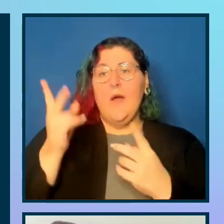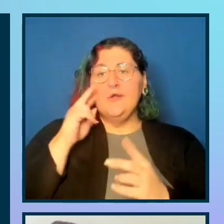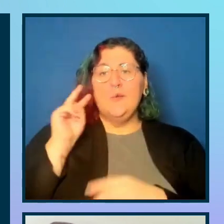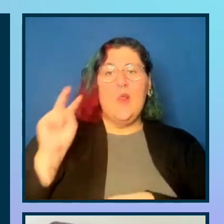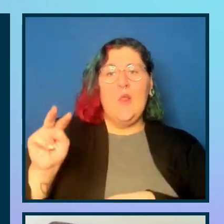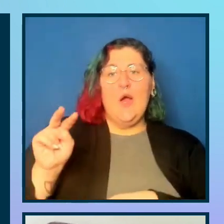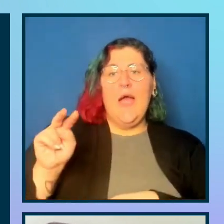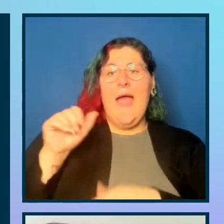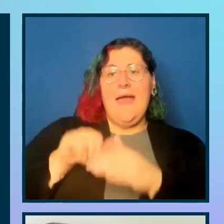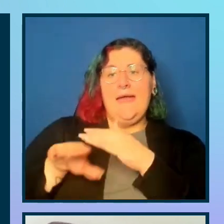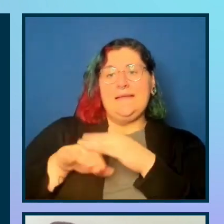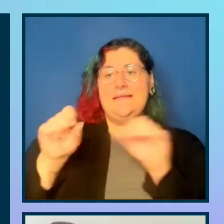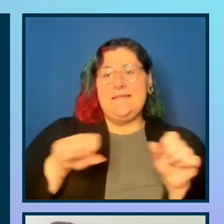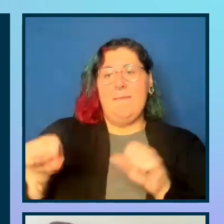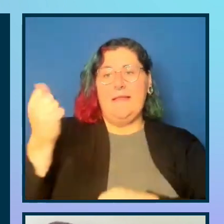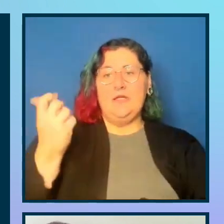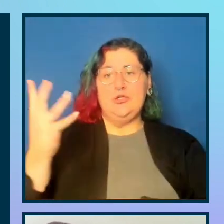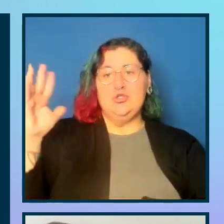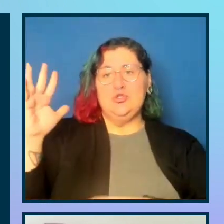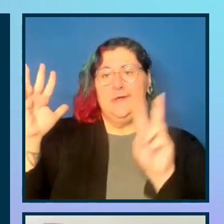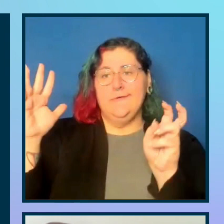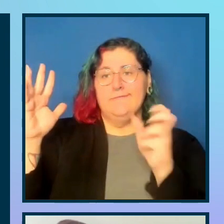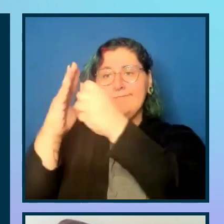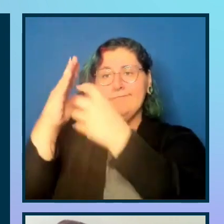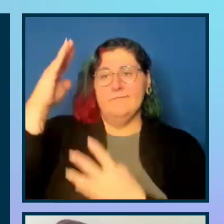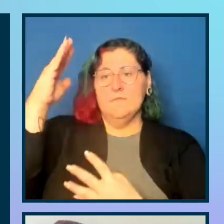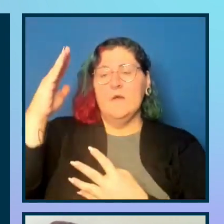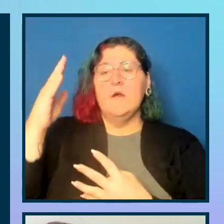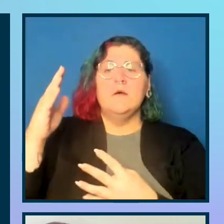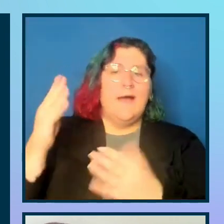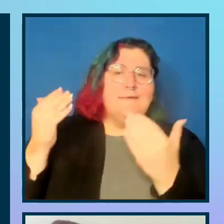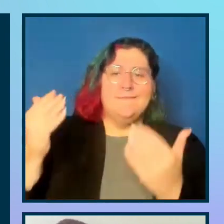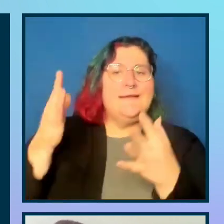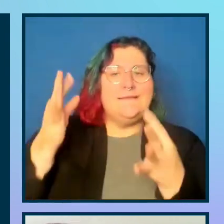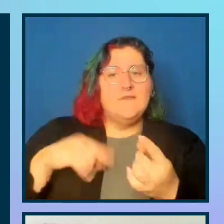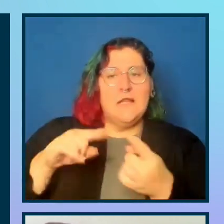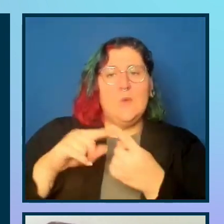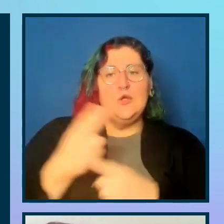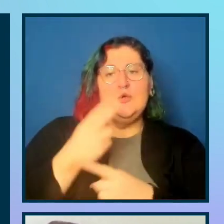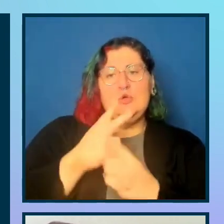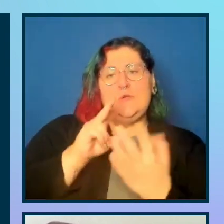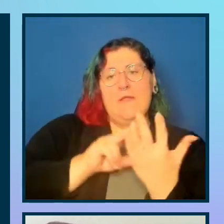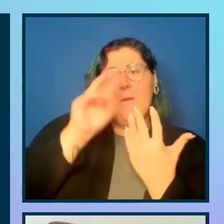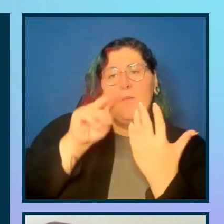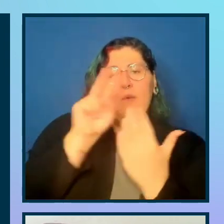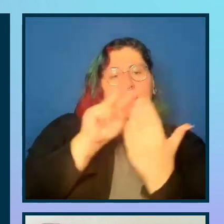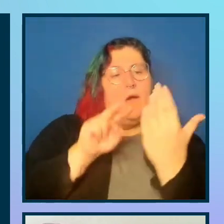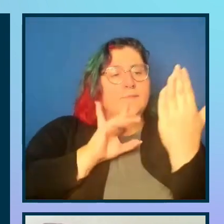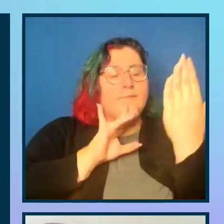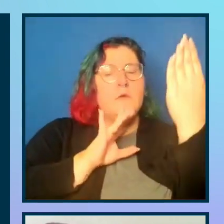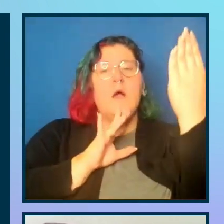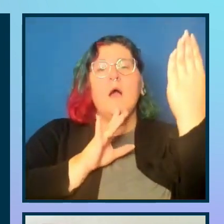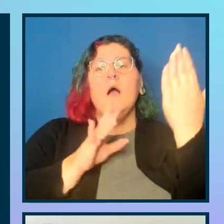happening, and definitely go and use a screen reader. But for this is kind of our quick fix. This is what we do instead of running a screen reader each time. And we